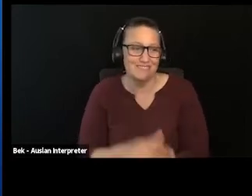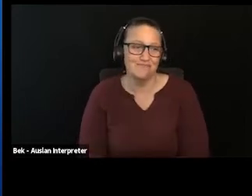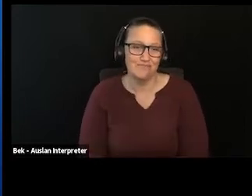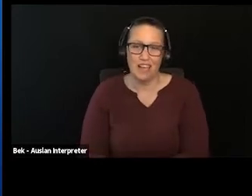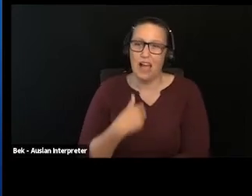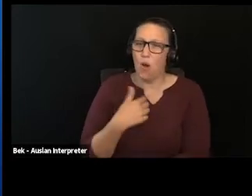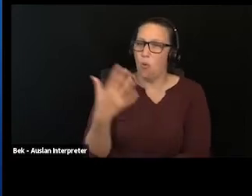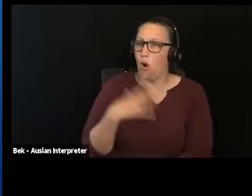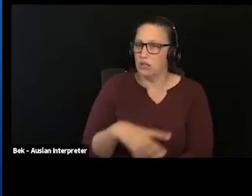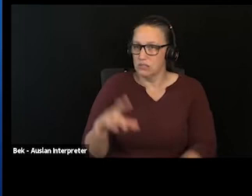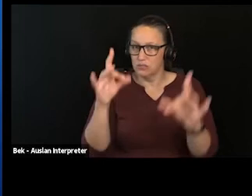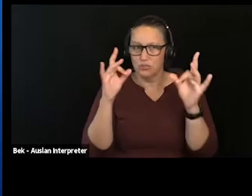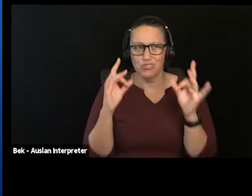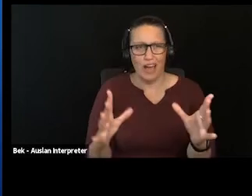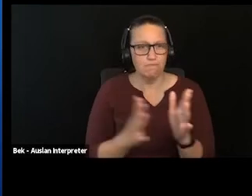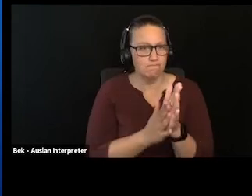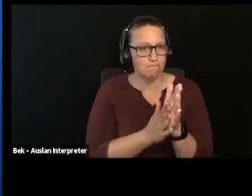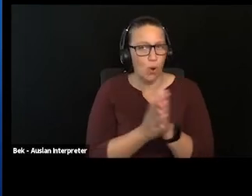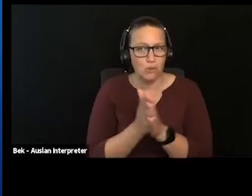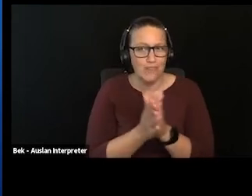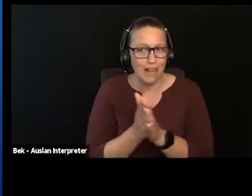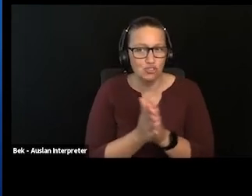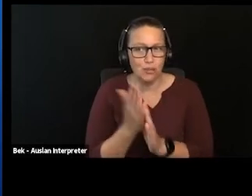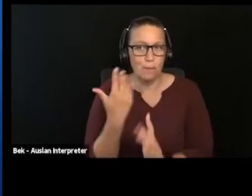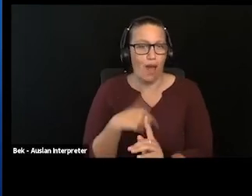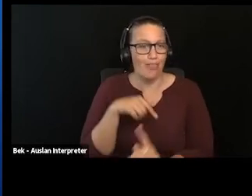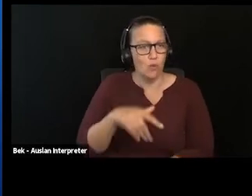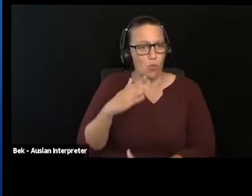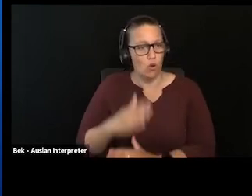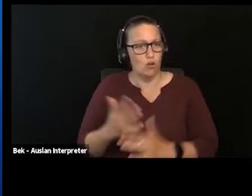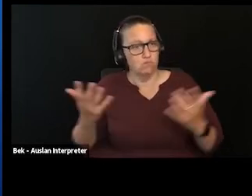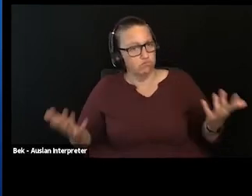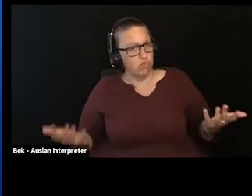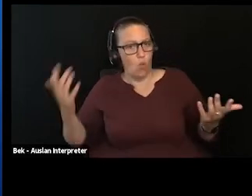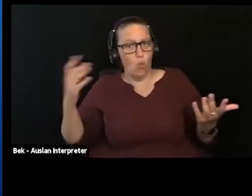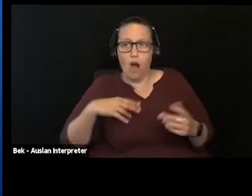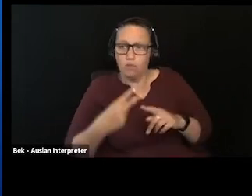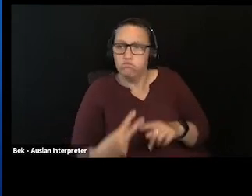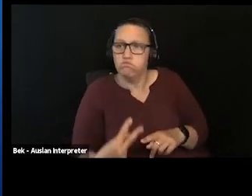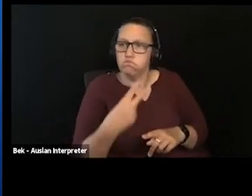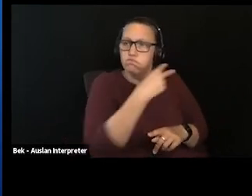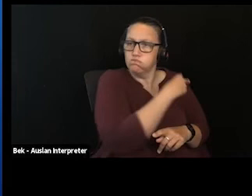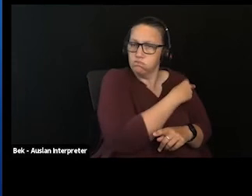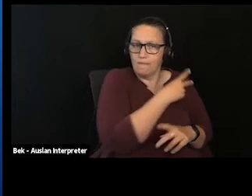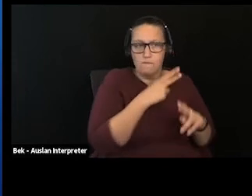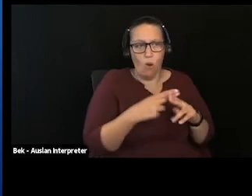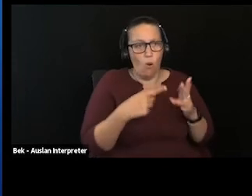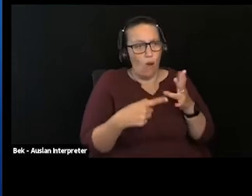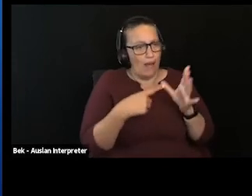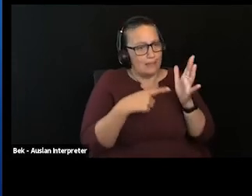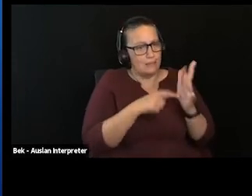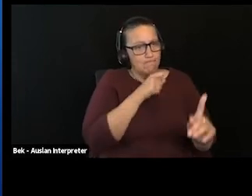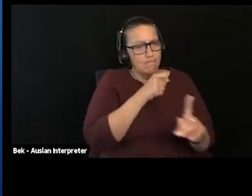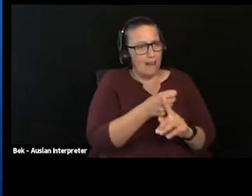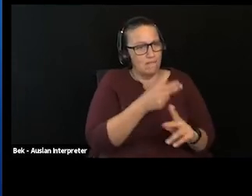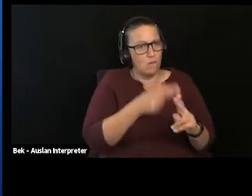wanted to start with the motivation behind this work. Why did we decide to look retrospectively at the impact of the OAT program on mortality in